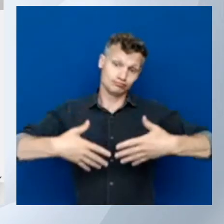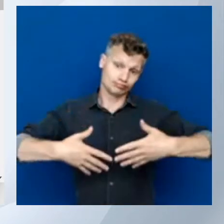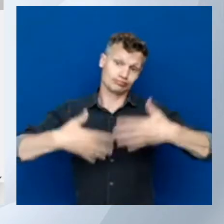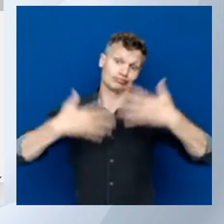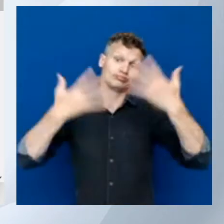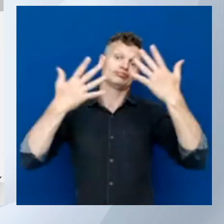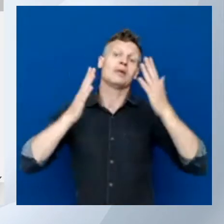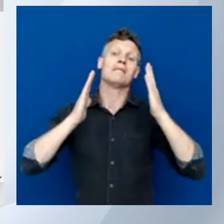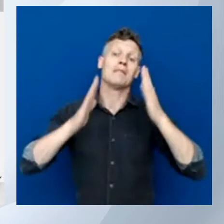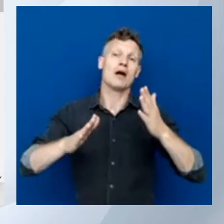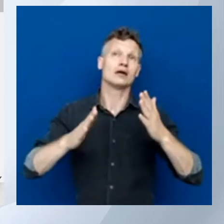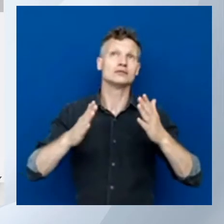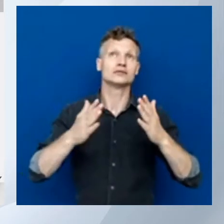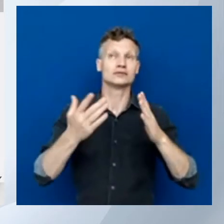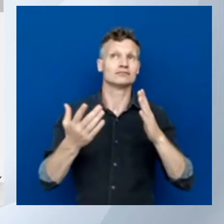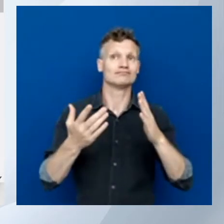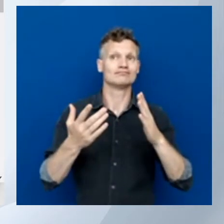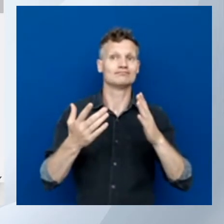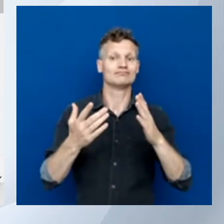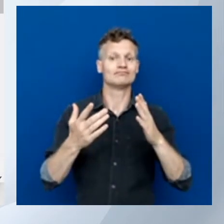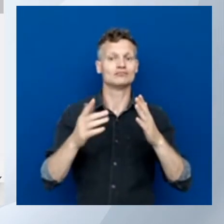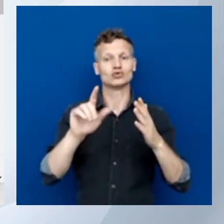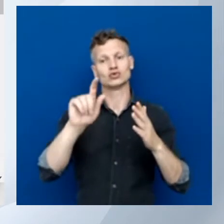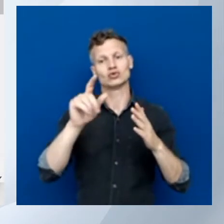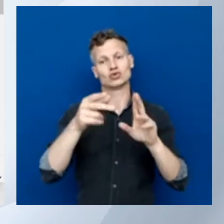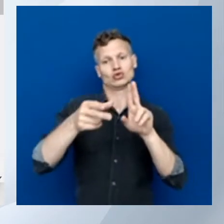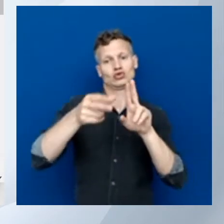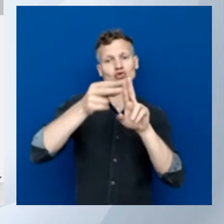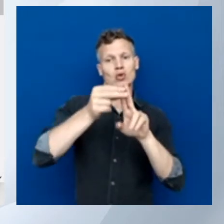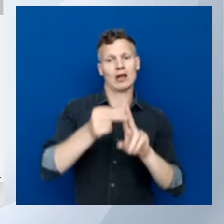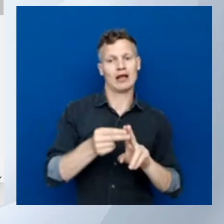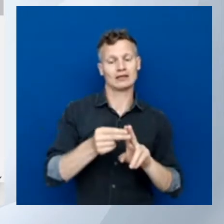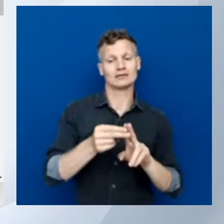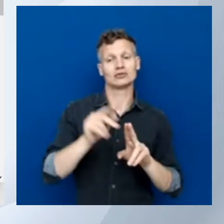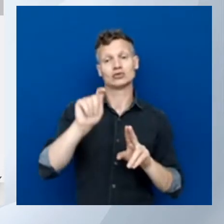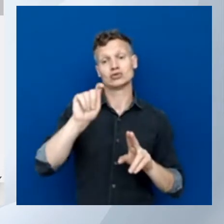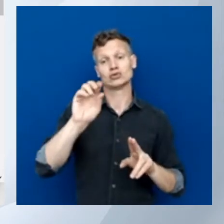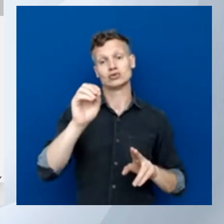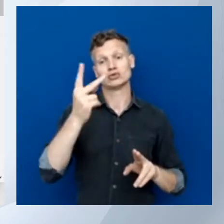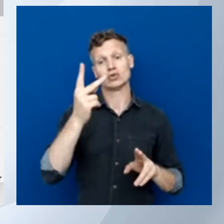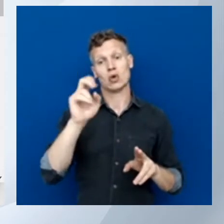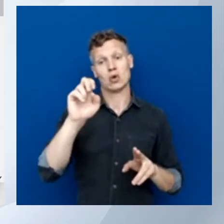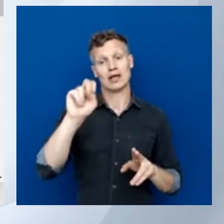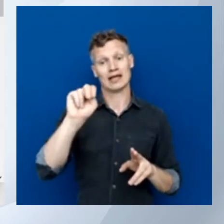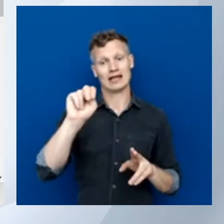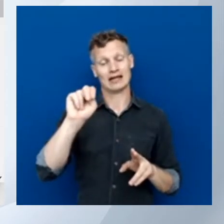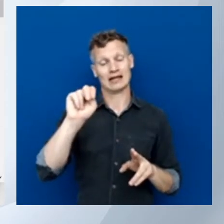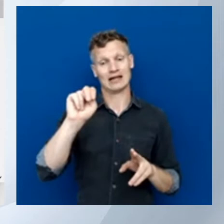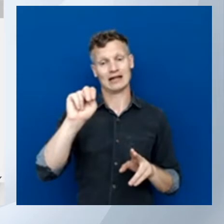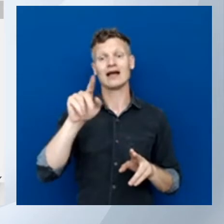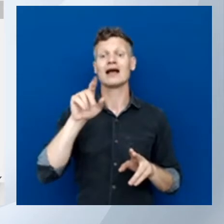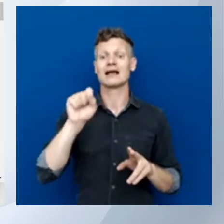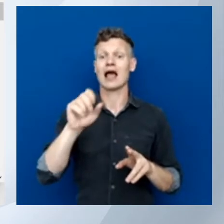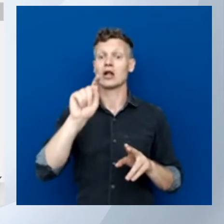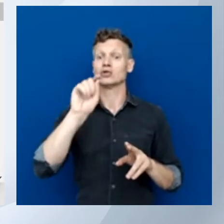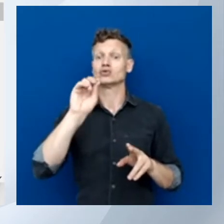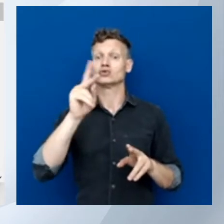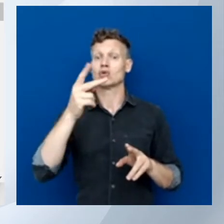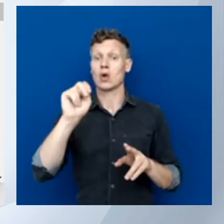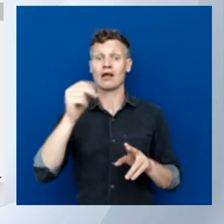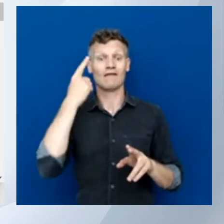for this task, the BERT tokenizer can be used for both the training and the testing data sets.